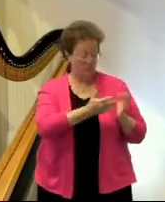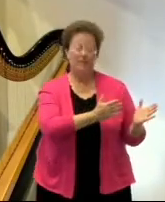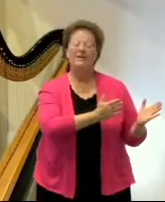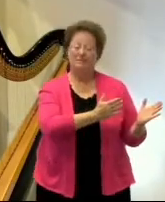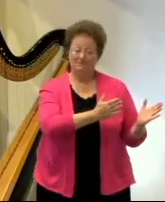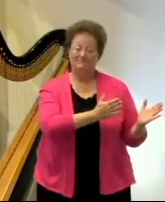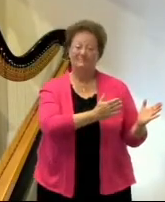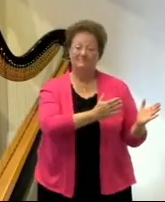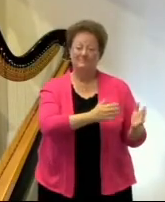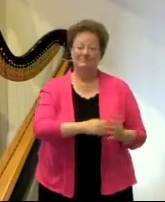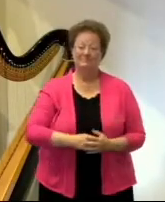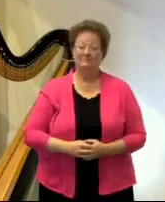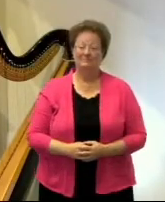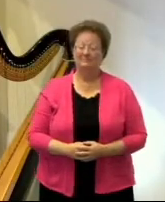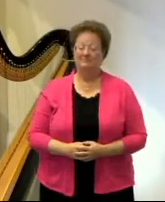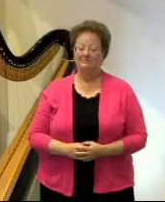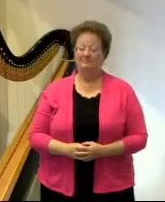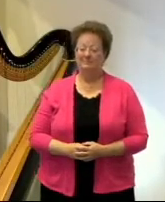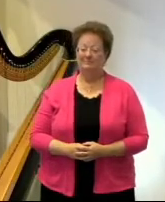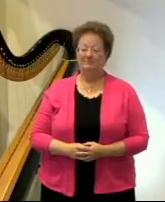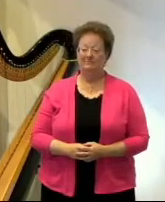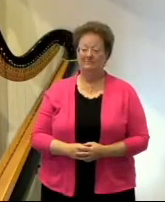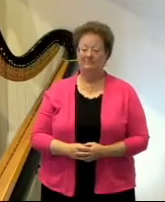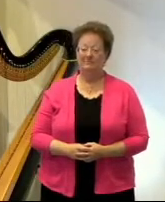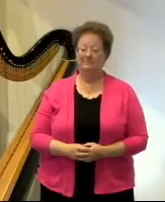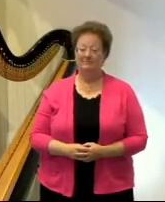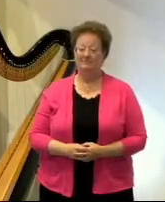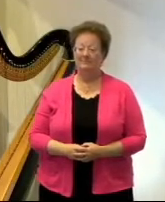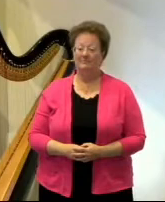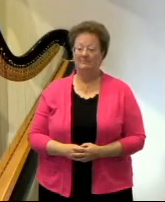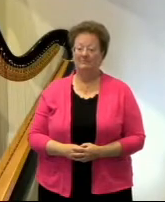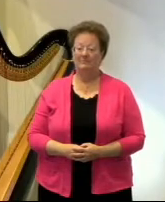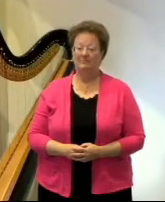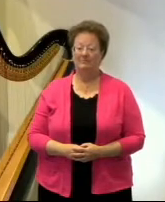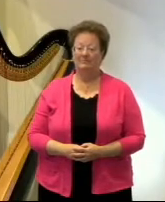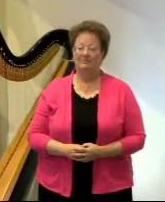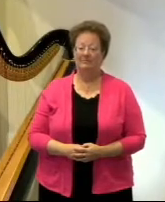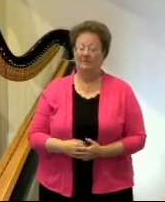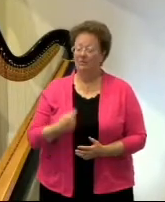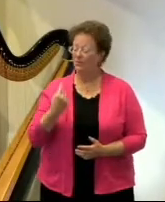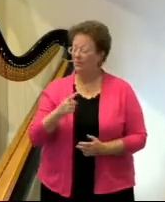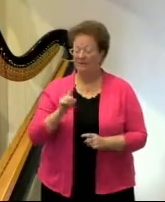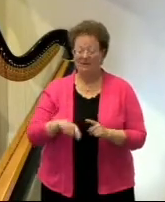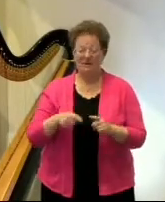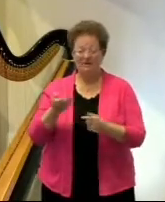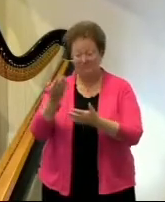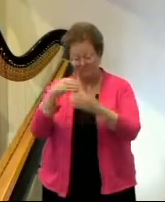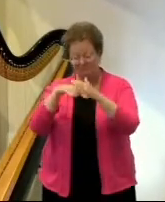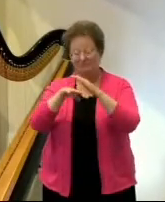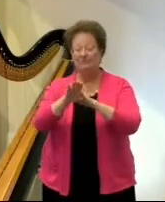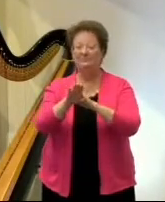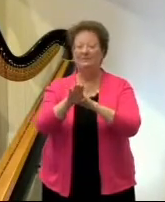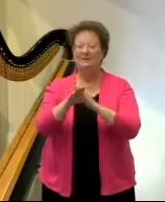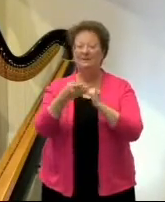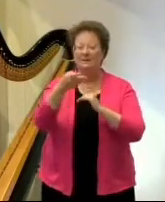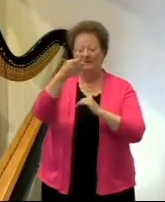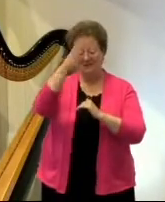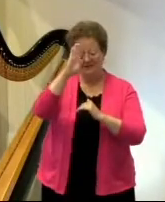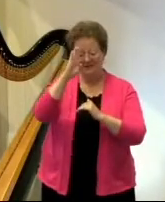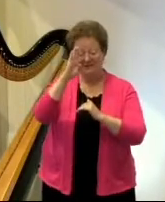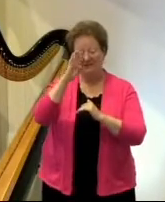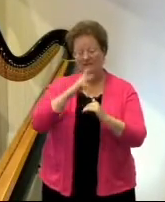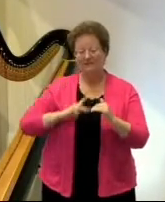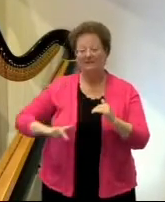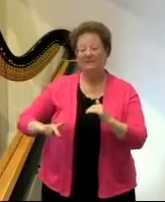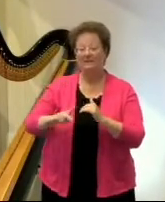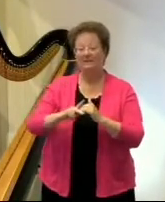Paul did not enter God's kingdom by observing the law. We do not enter God's kingdom by observing the